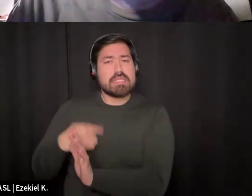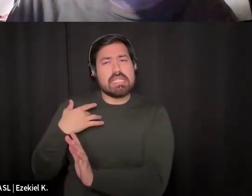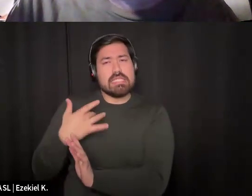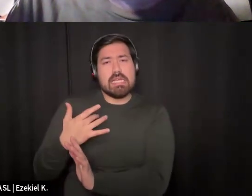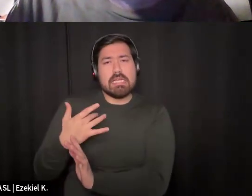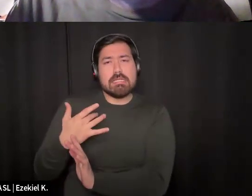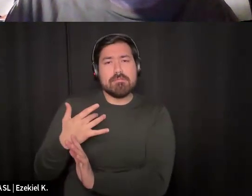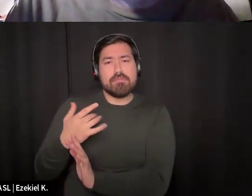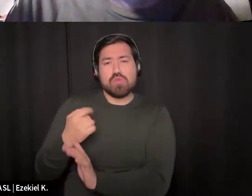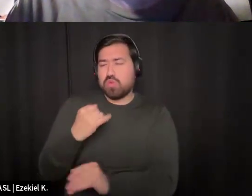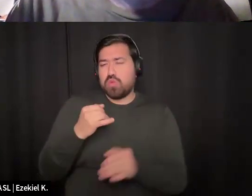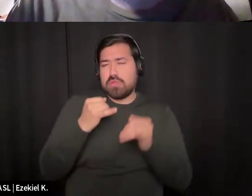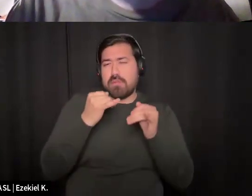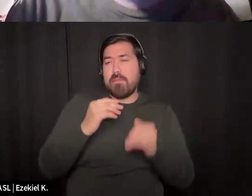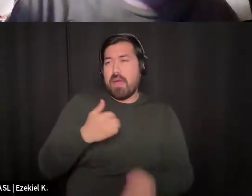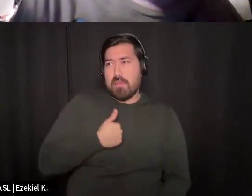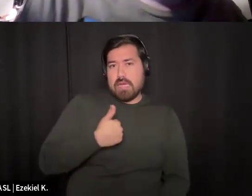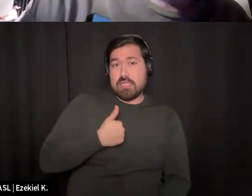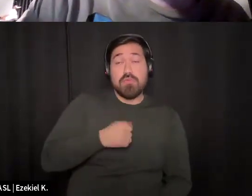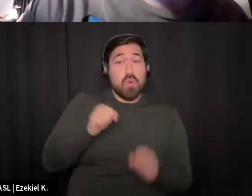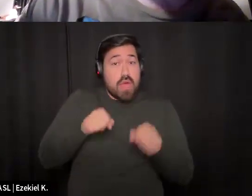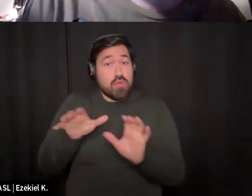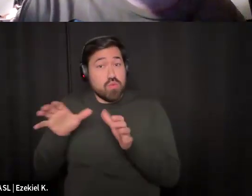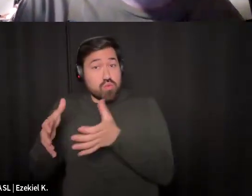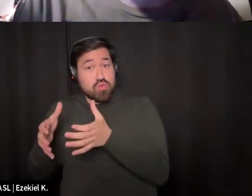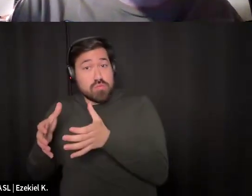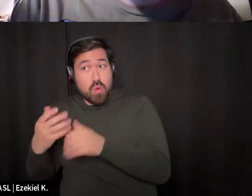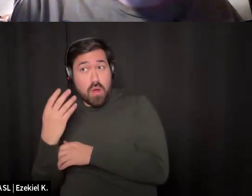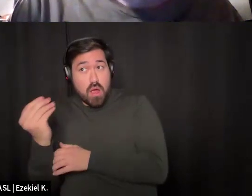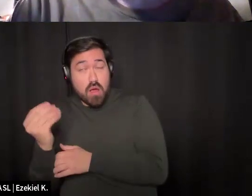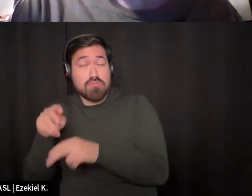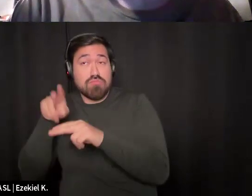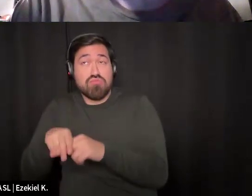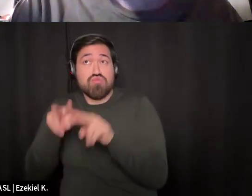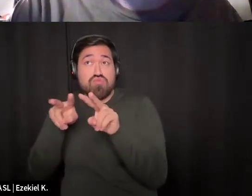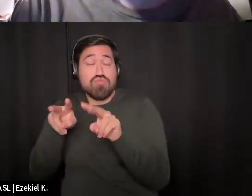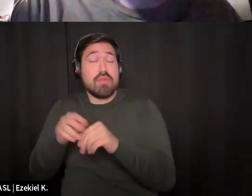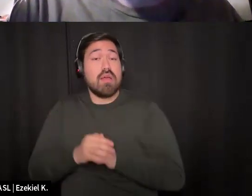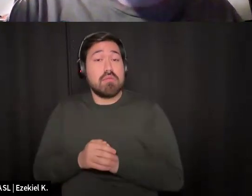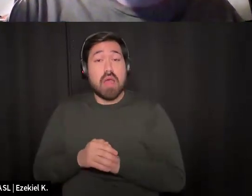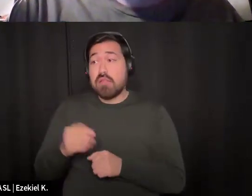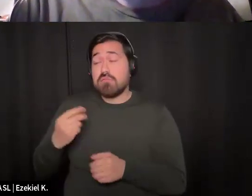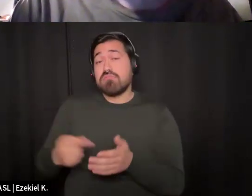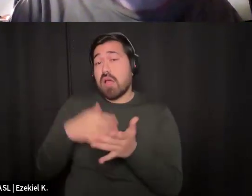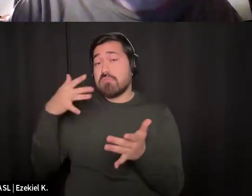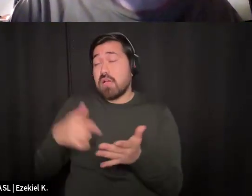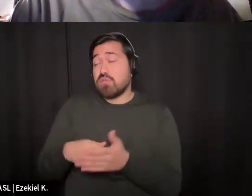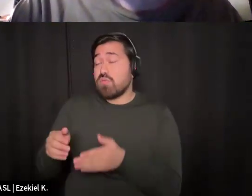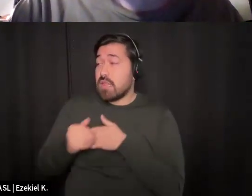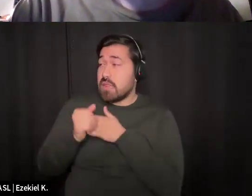this individually, although you can do it in groups, which is really great and wonderful. And I do lead groups on mindful